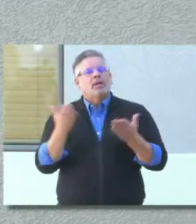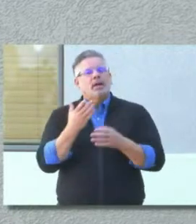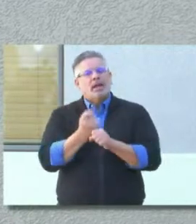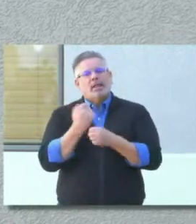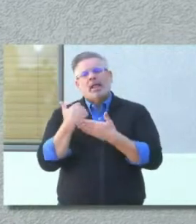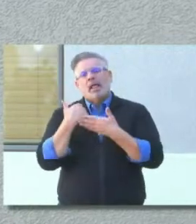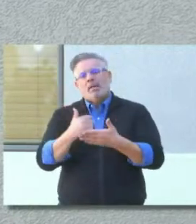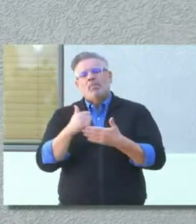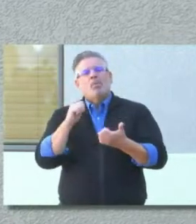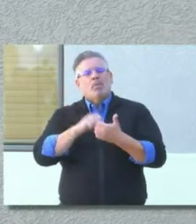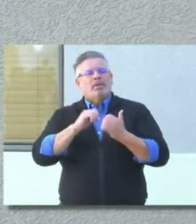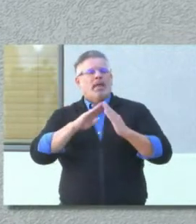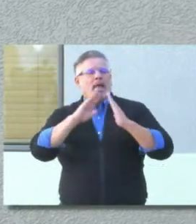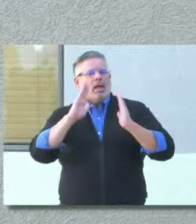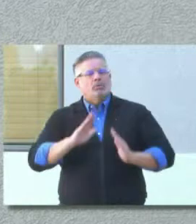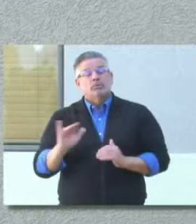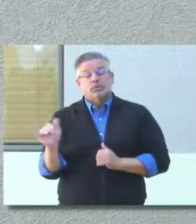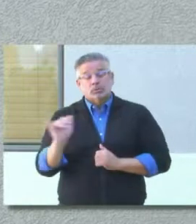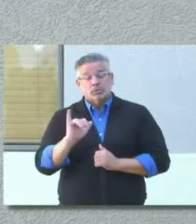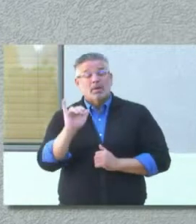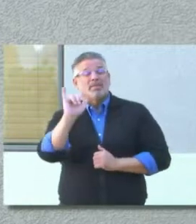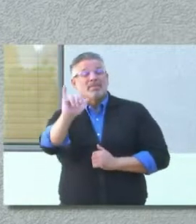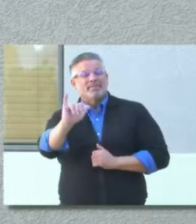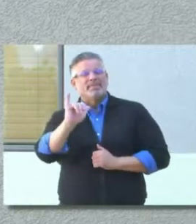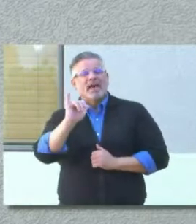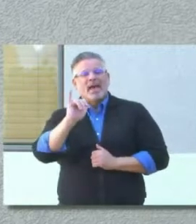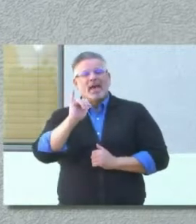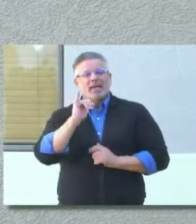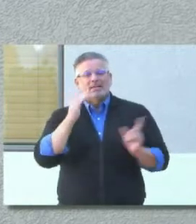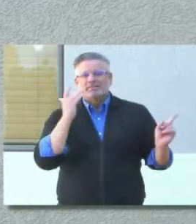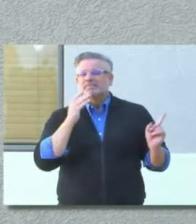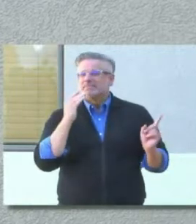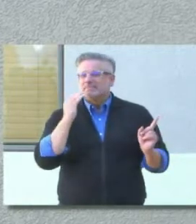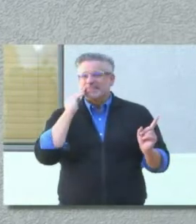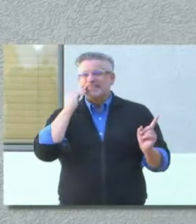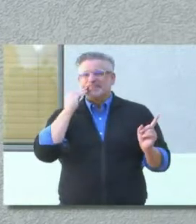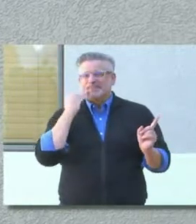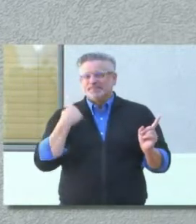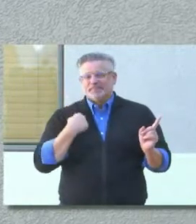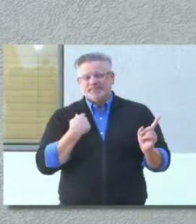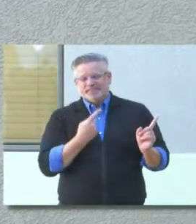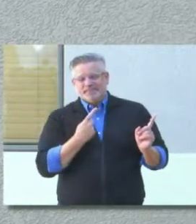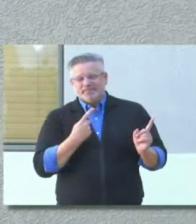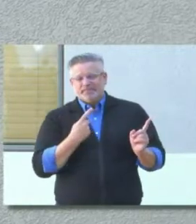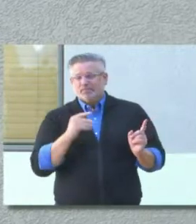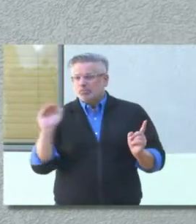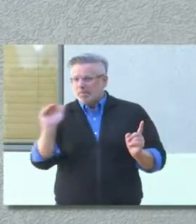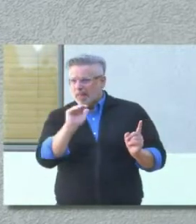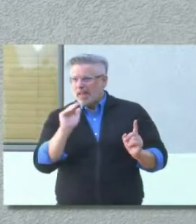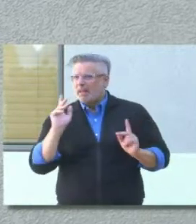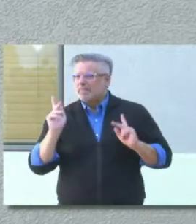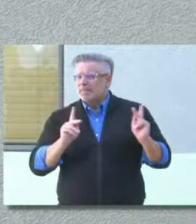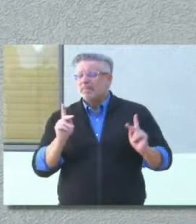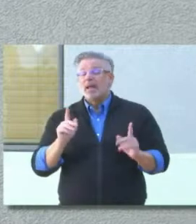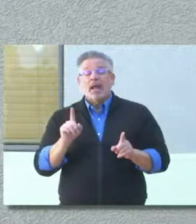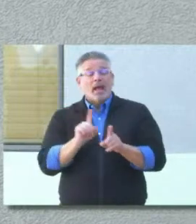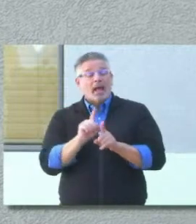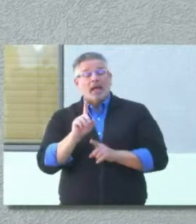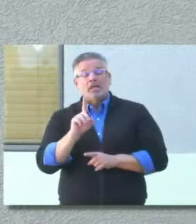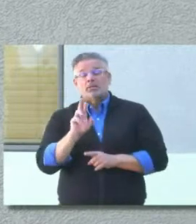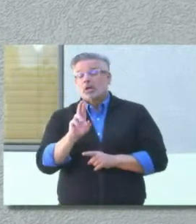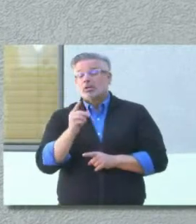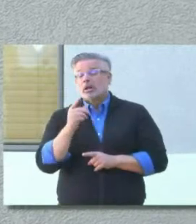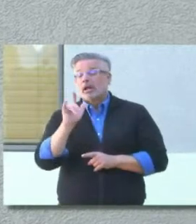little help with housing." And that put a smile to Senator Padilla's face and my face, reminding people that, as Dr.